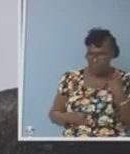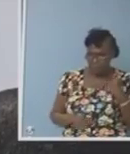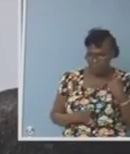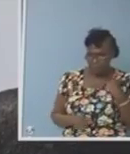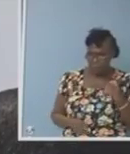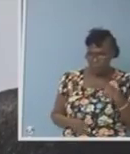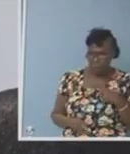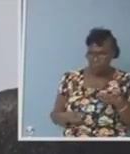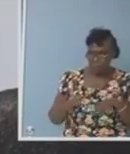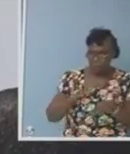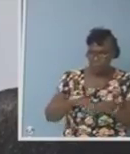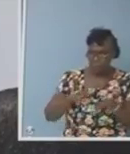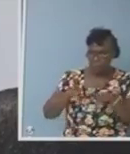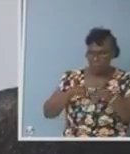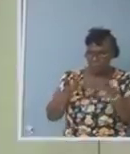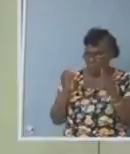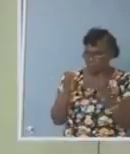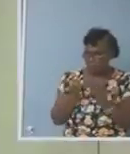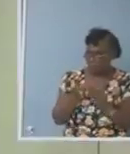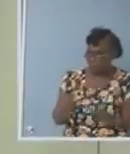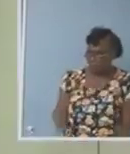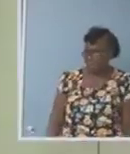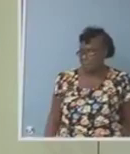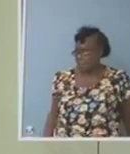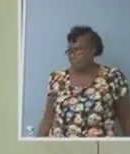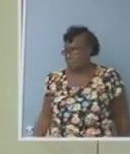also on these committees? Yes.